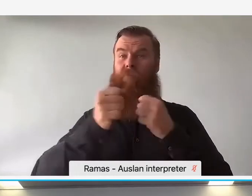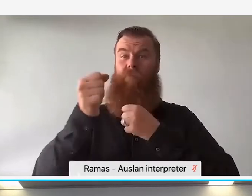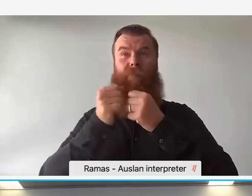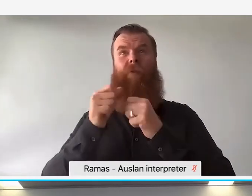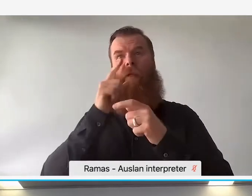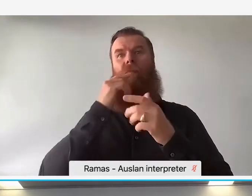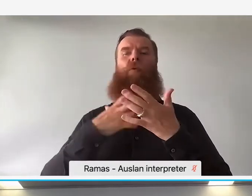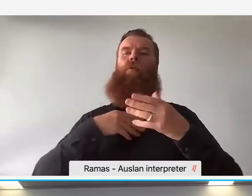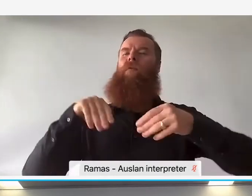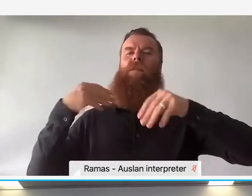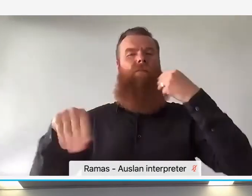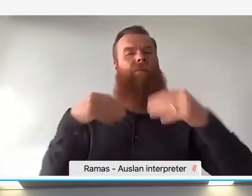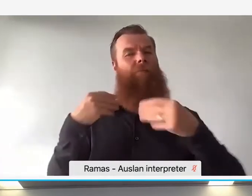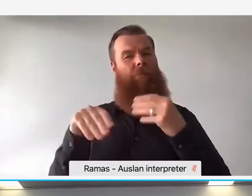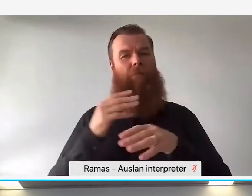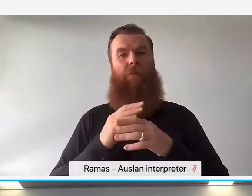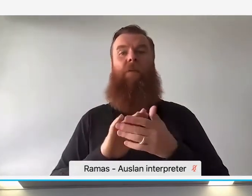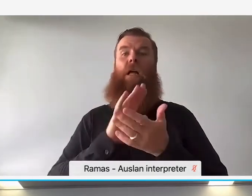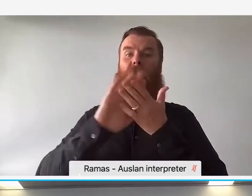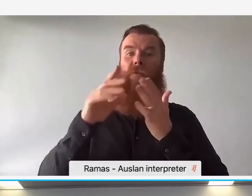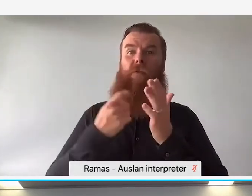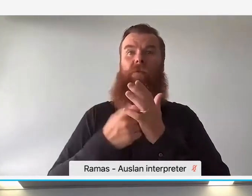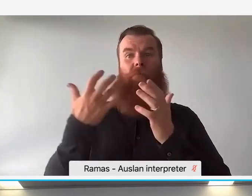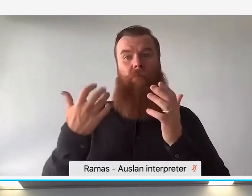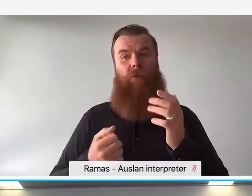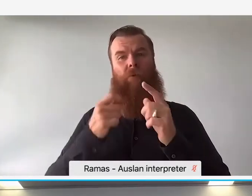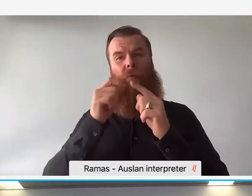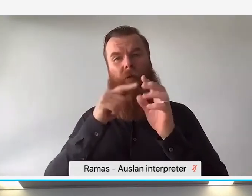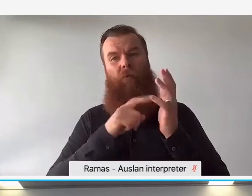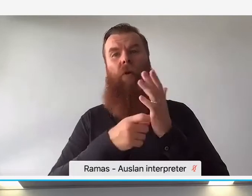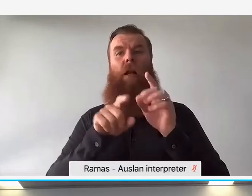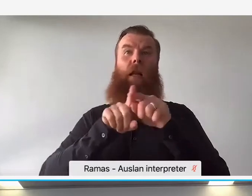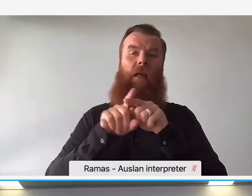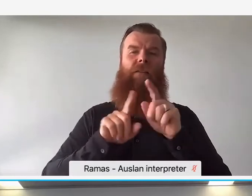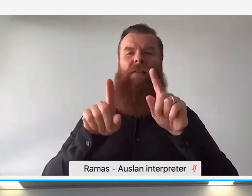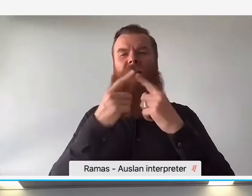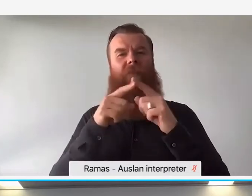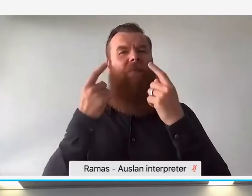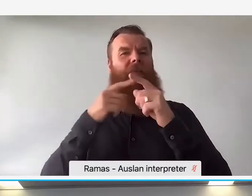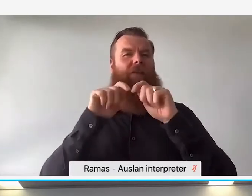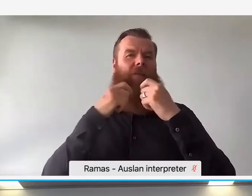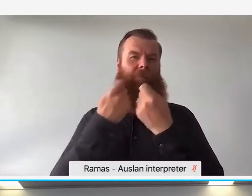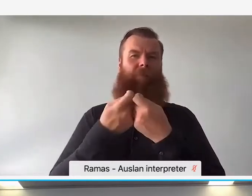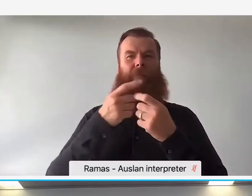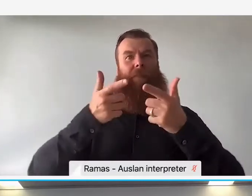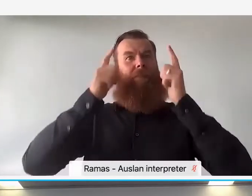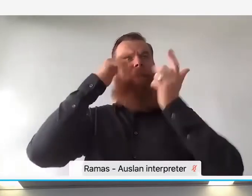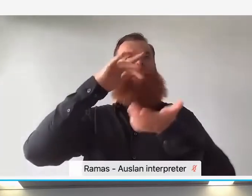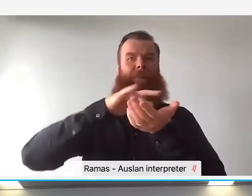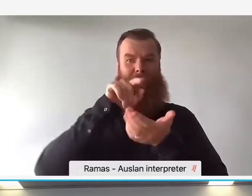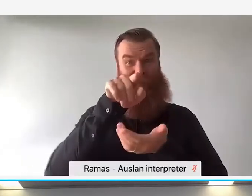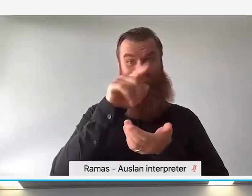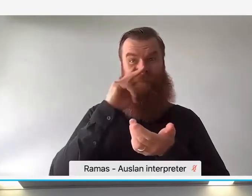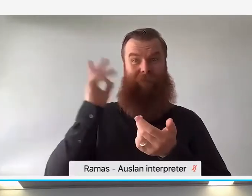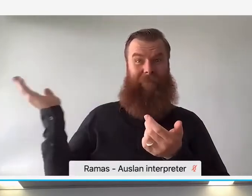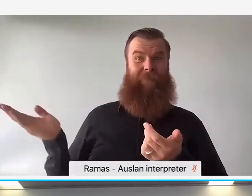HR staff, payroll, learning and development teams, and on-site supervisors have no longer been required to repeatedly spend